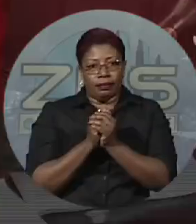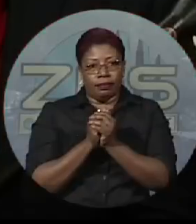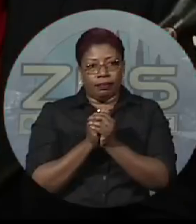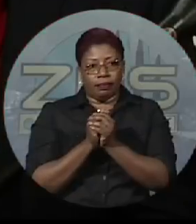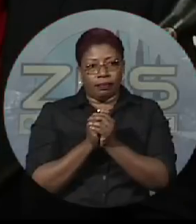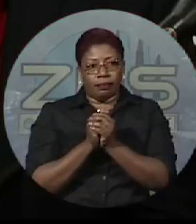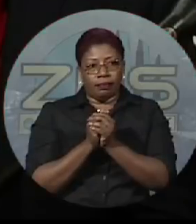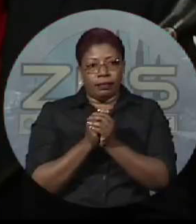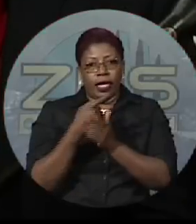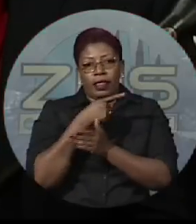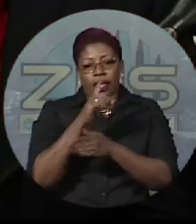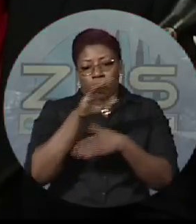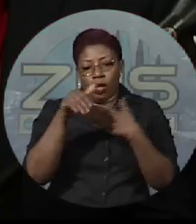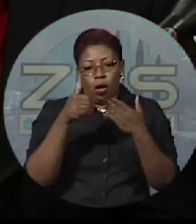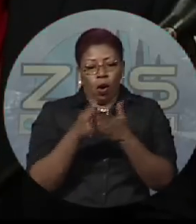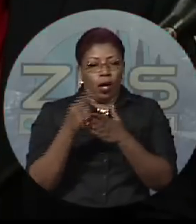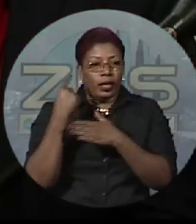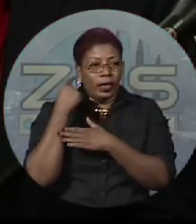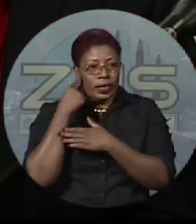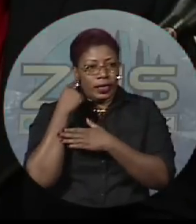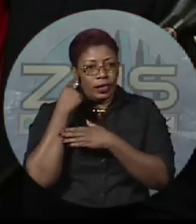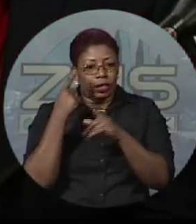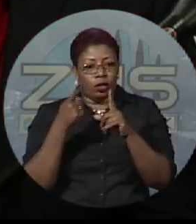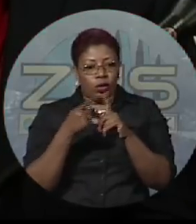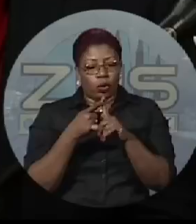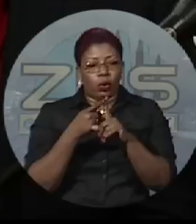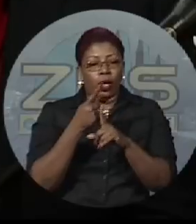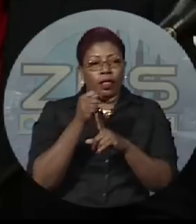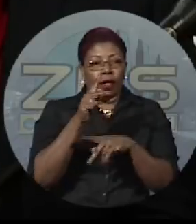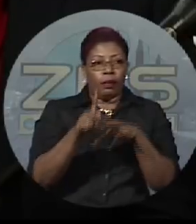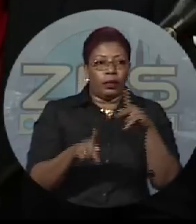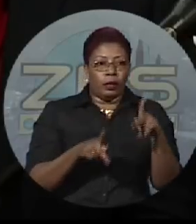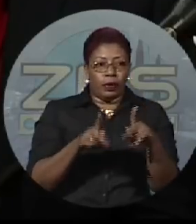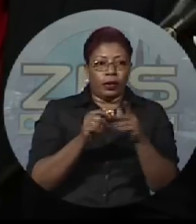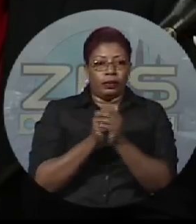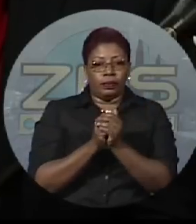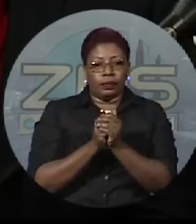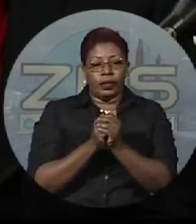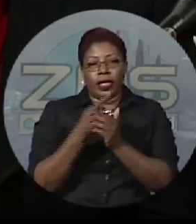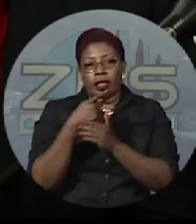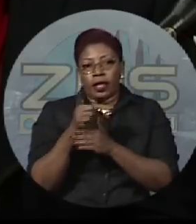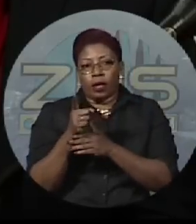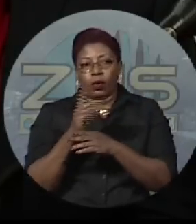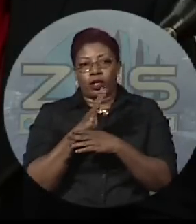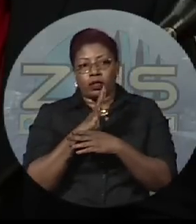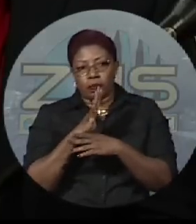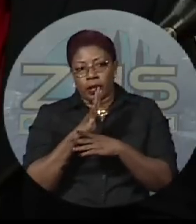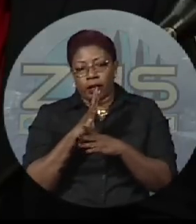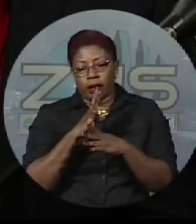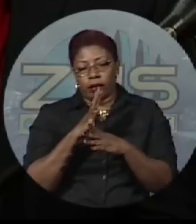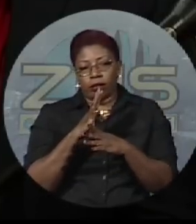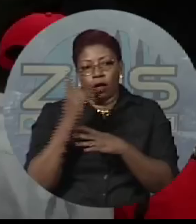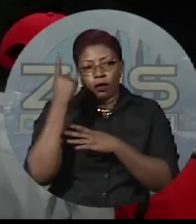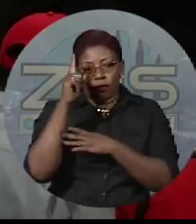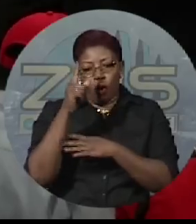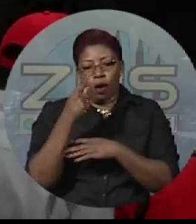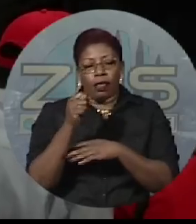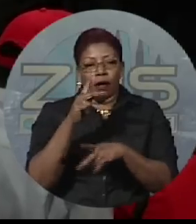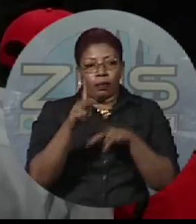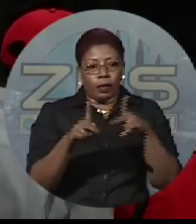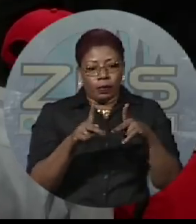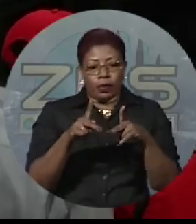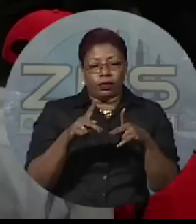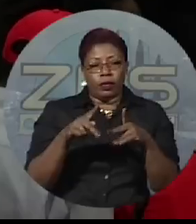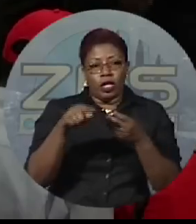They will all listen to the people. Yes. And they will speak for the people. Surrounded